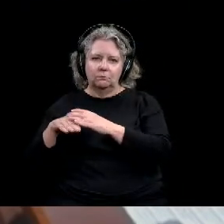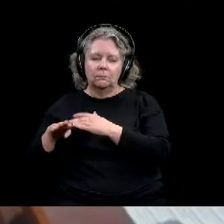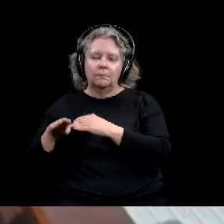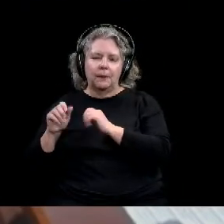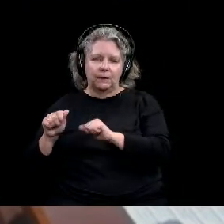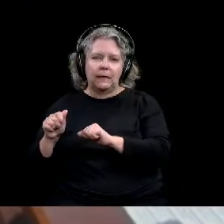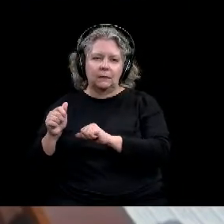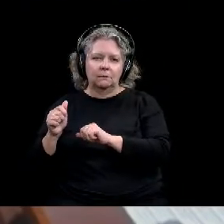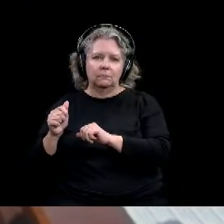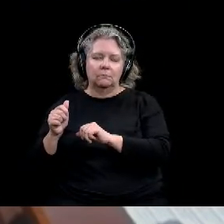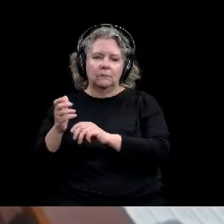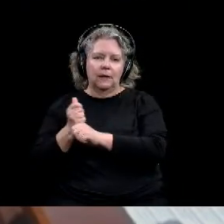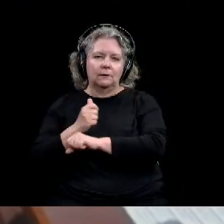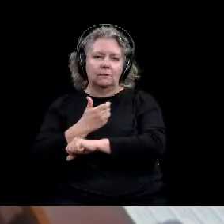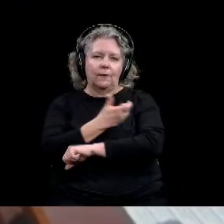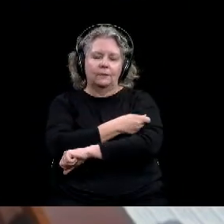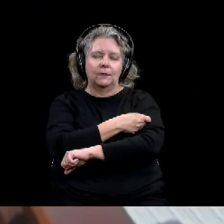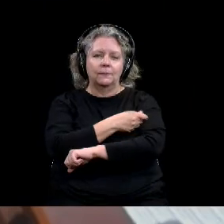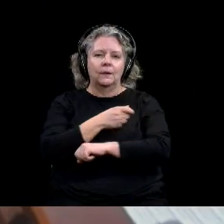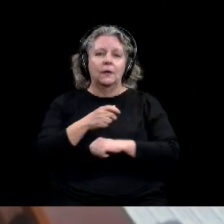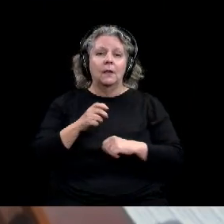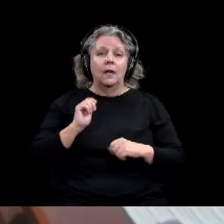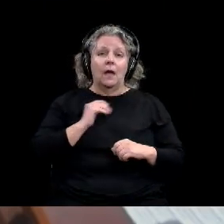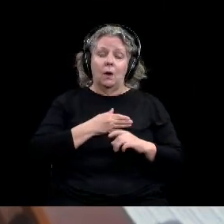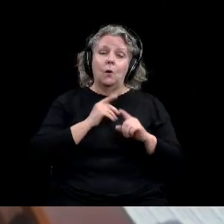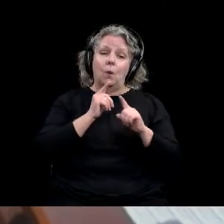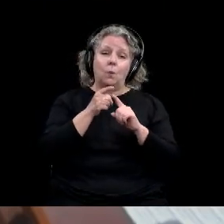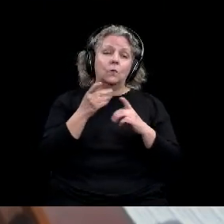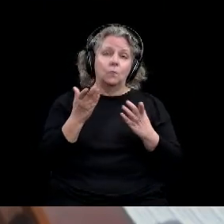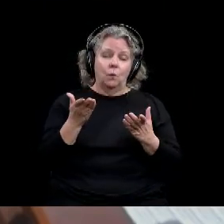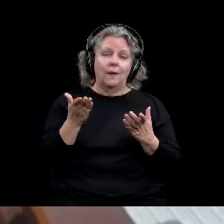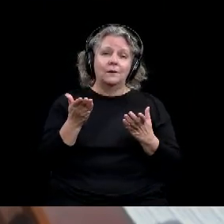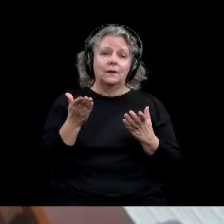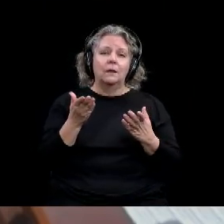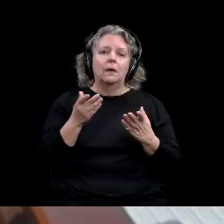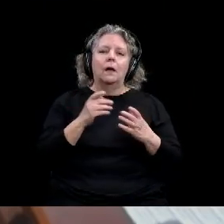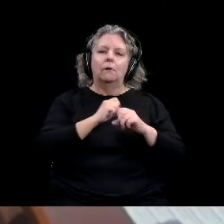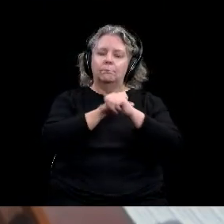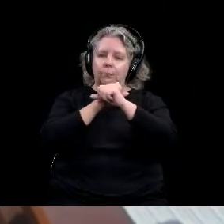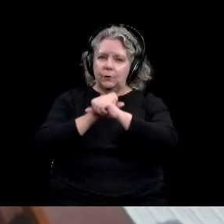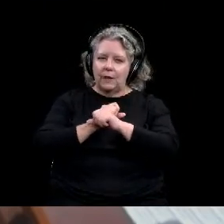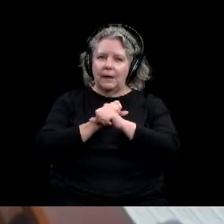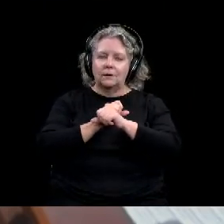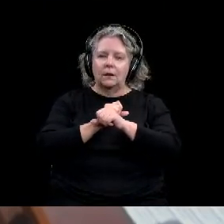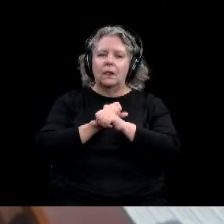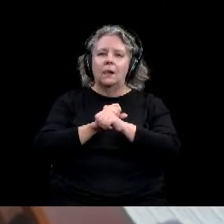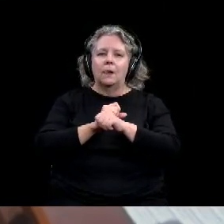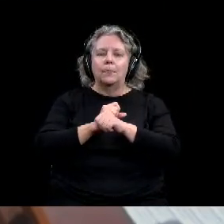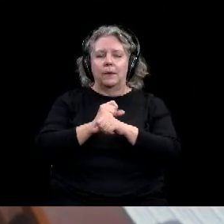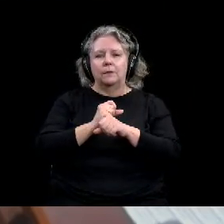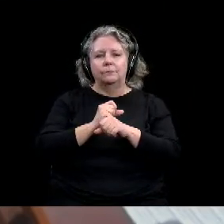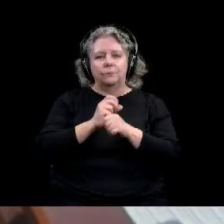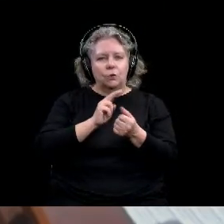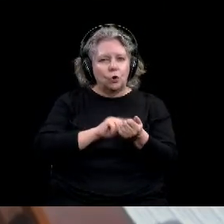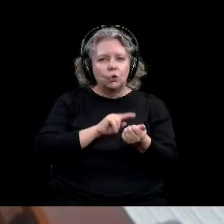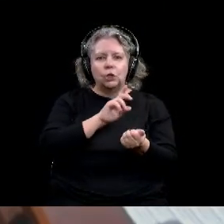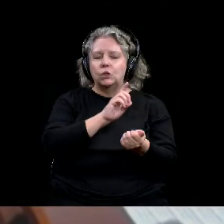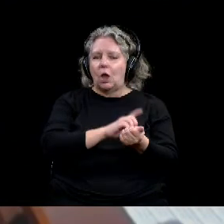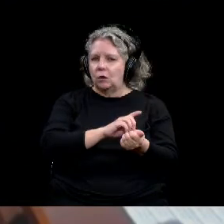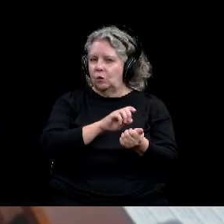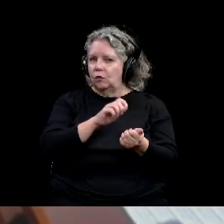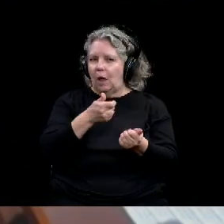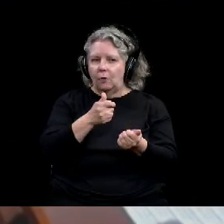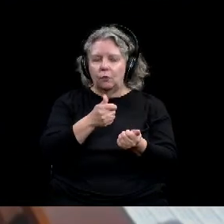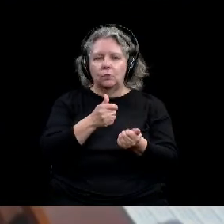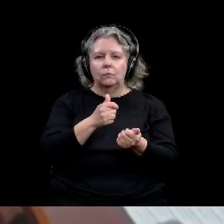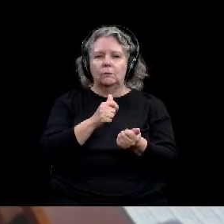our healthcare workforce, and to support those persons who are in the highest risk group. And we continue to